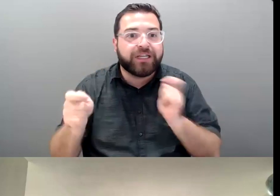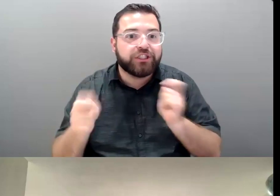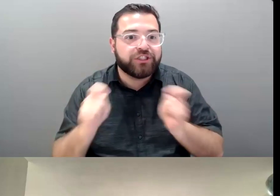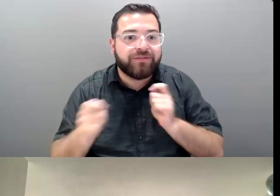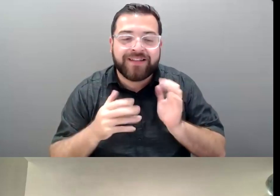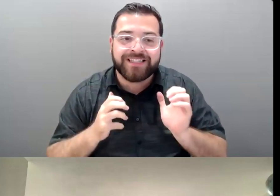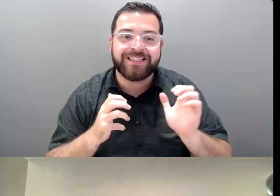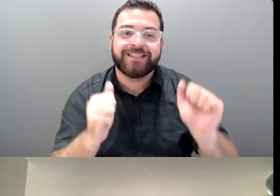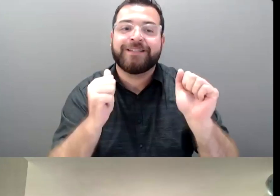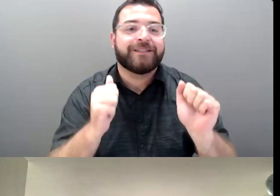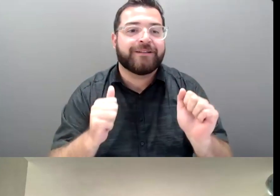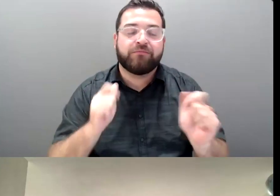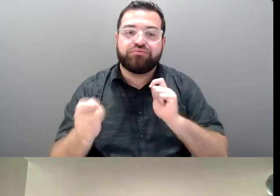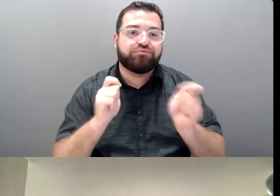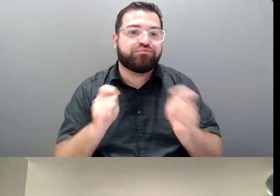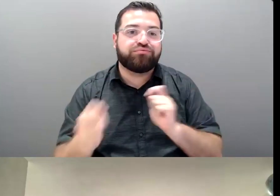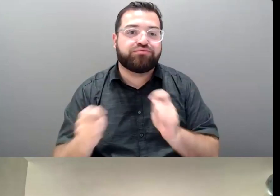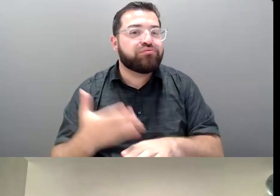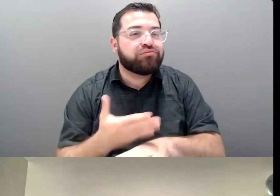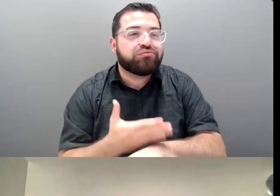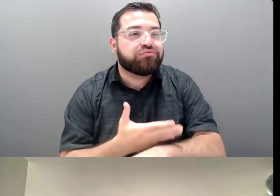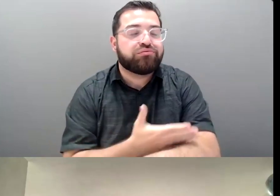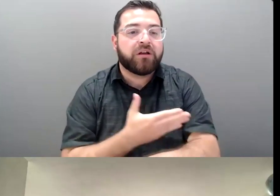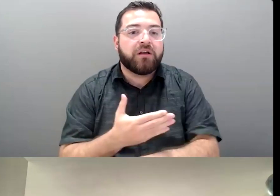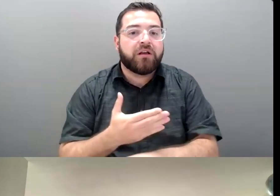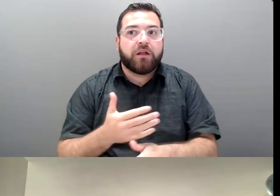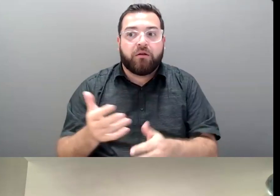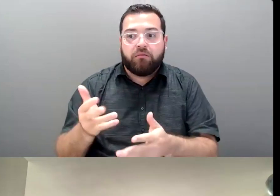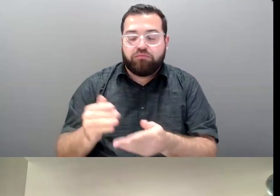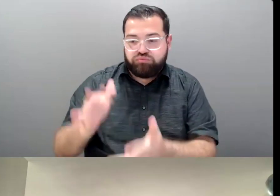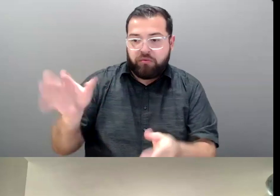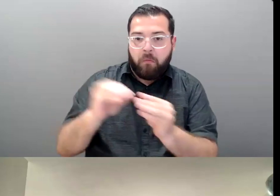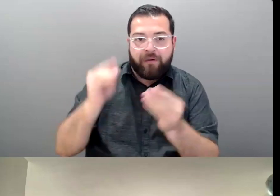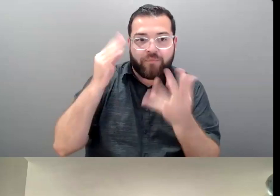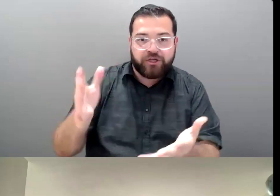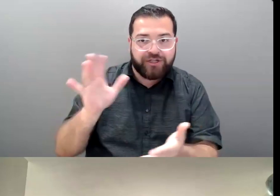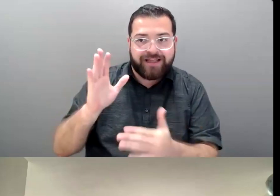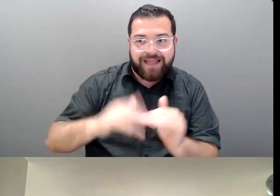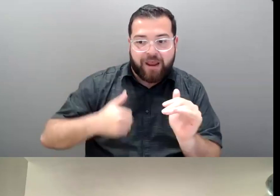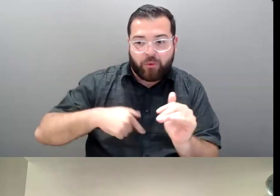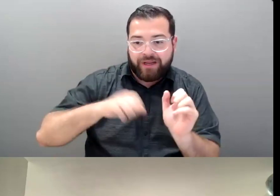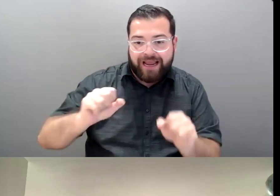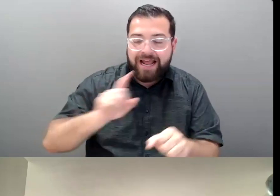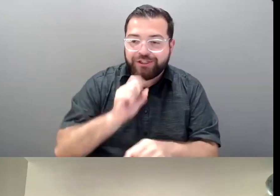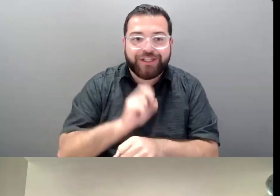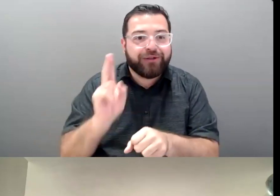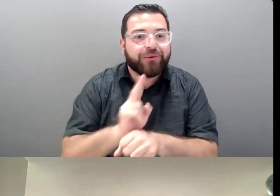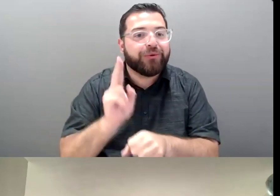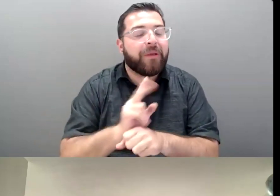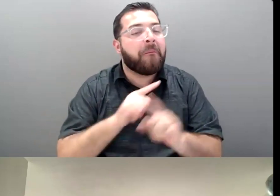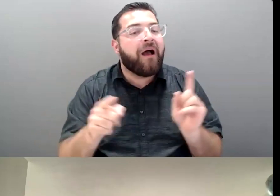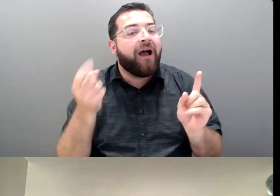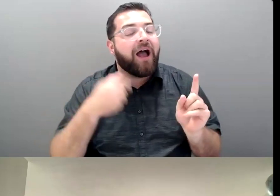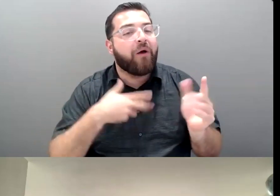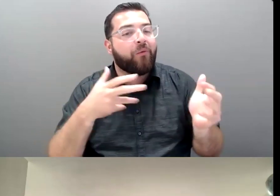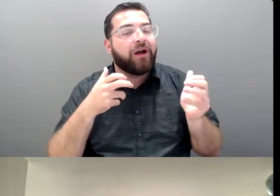there's way more information than we can kind of curate and use all the time. But I did want to kind of think